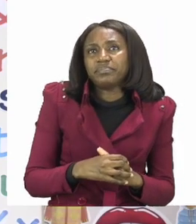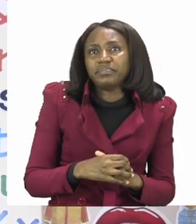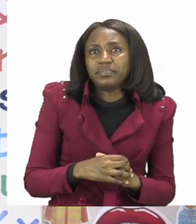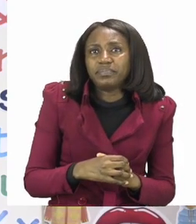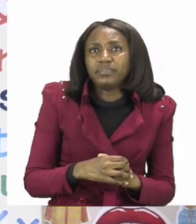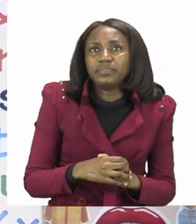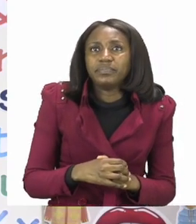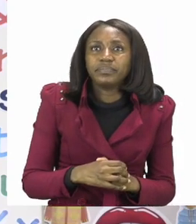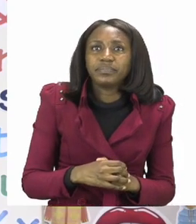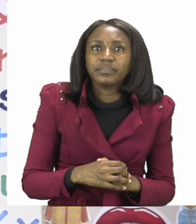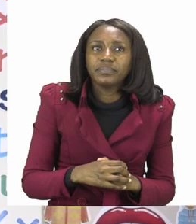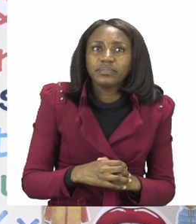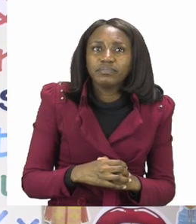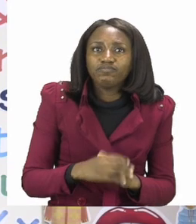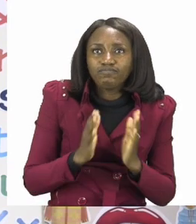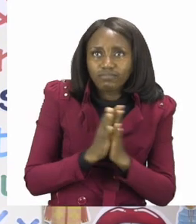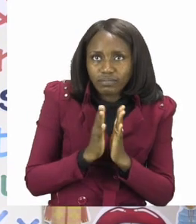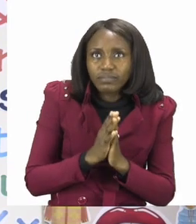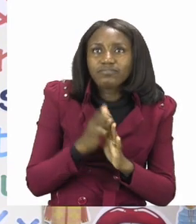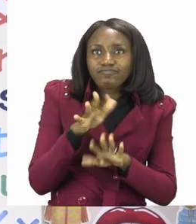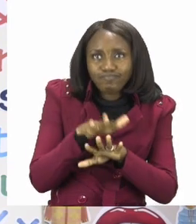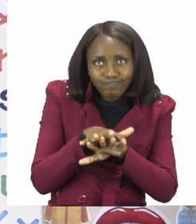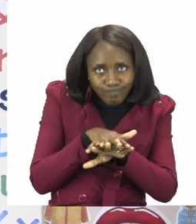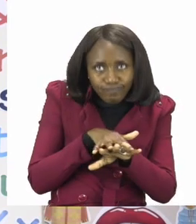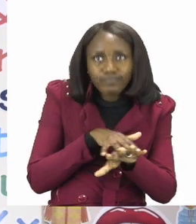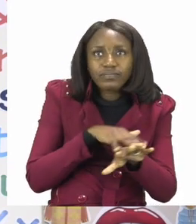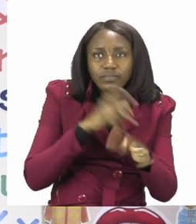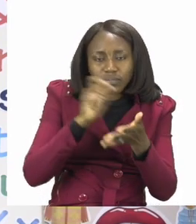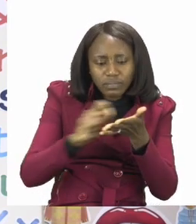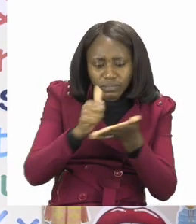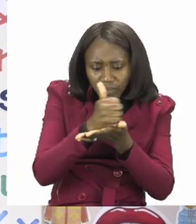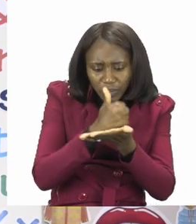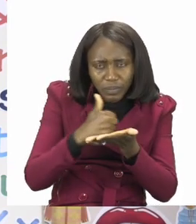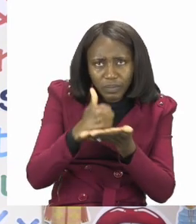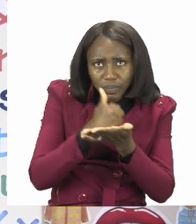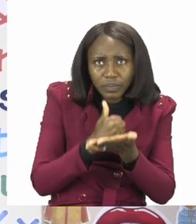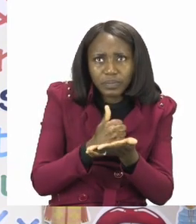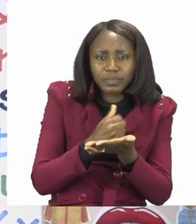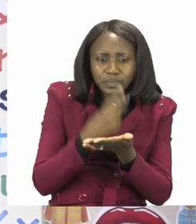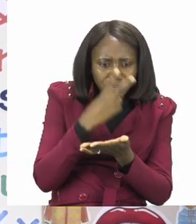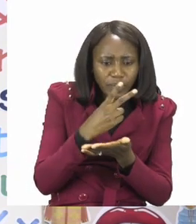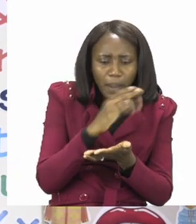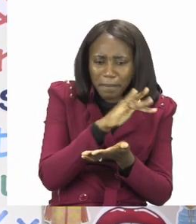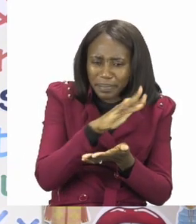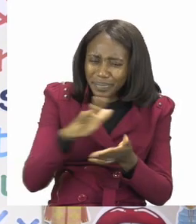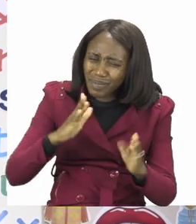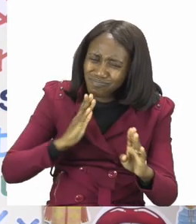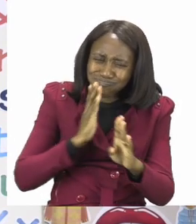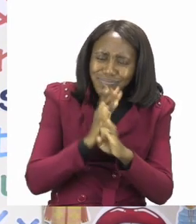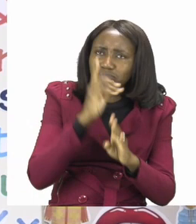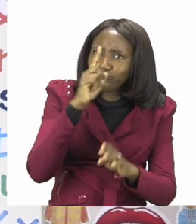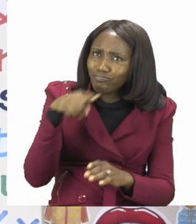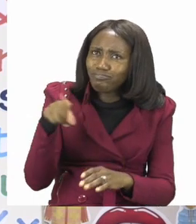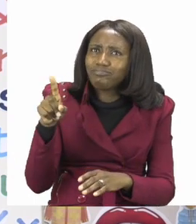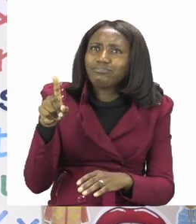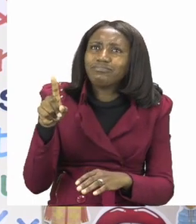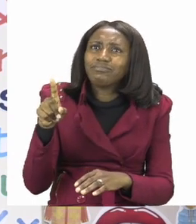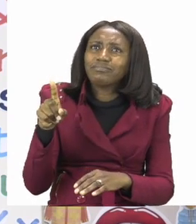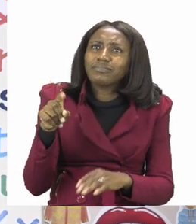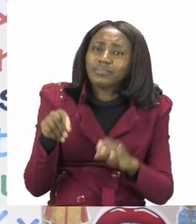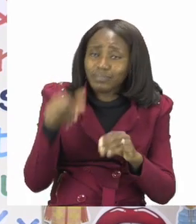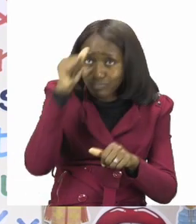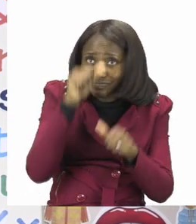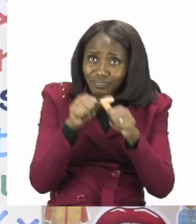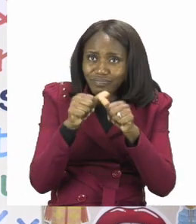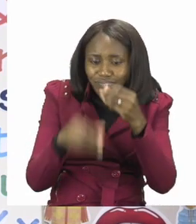more. Take your time with this one. Make sure you copy the spelling correctly, and don't forget to add an S